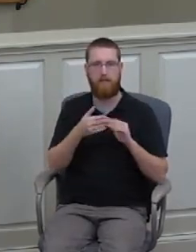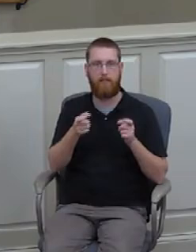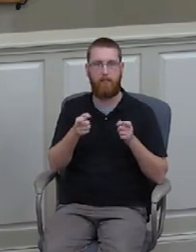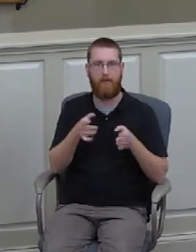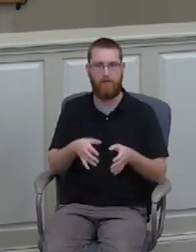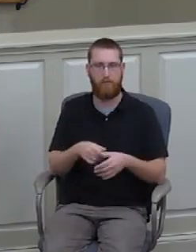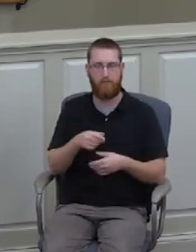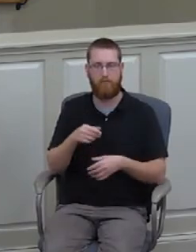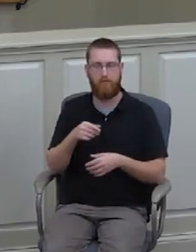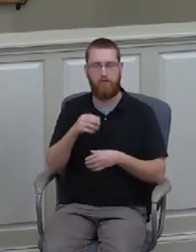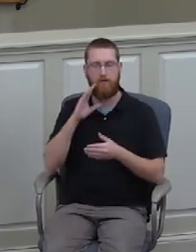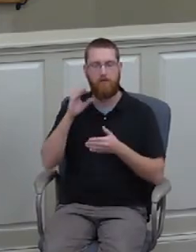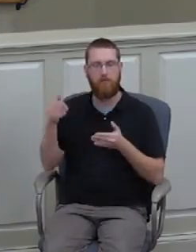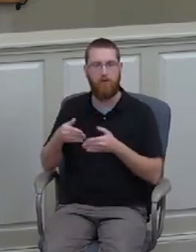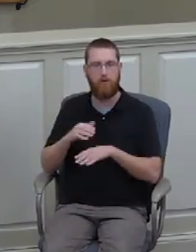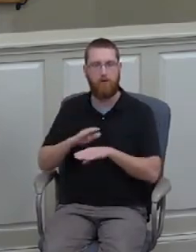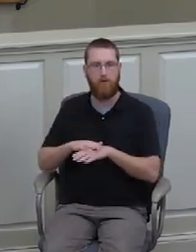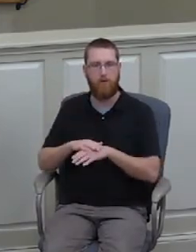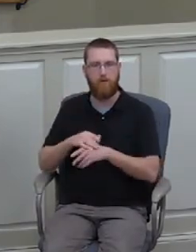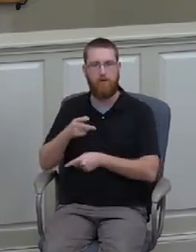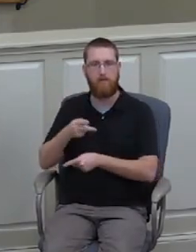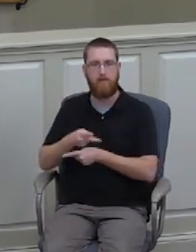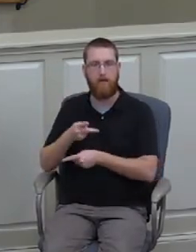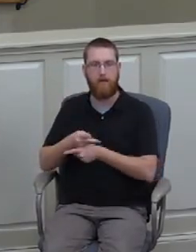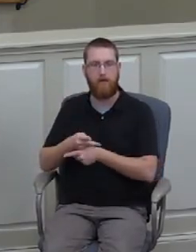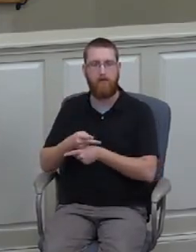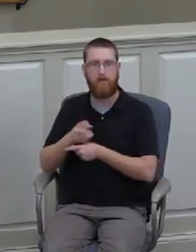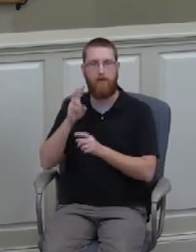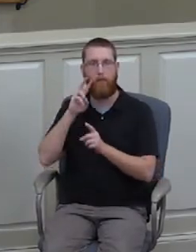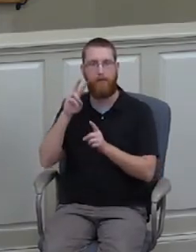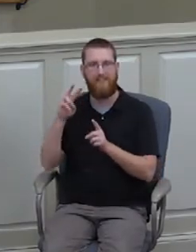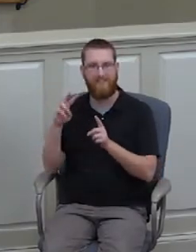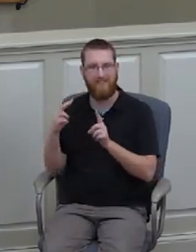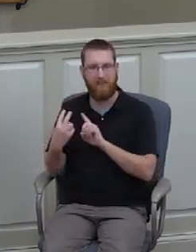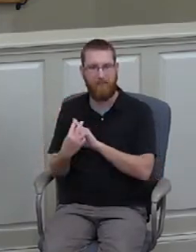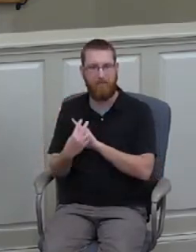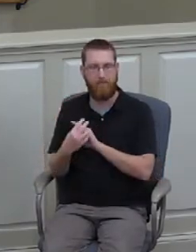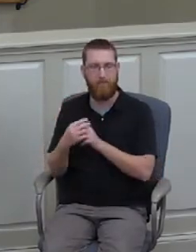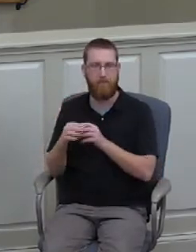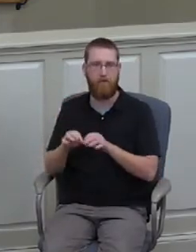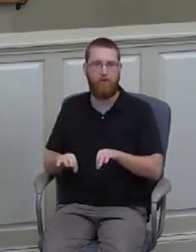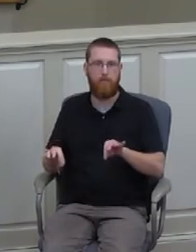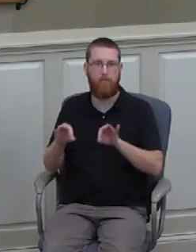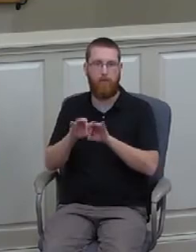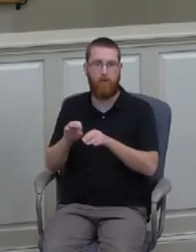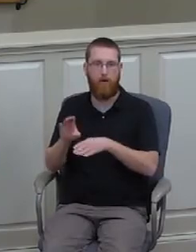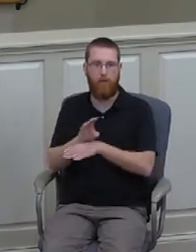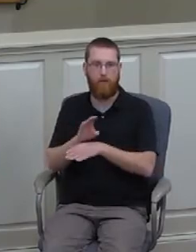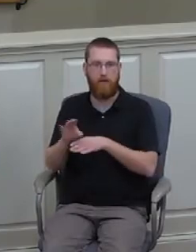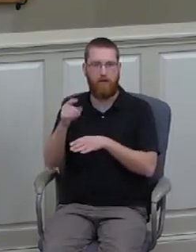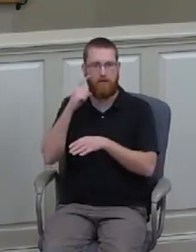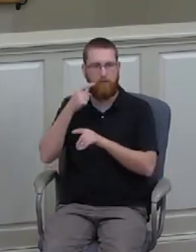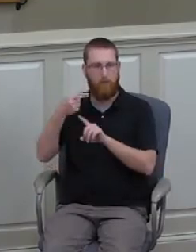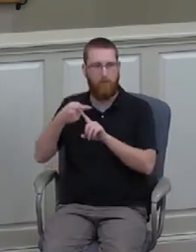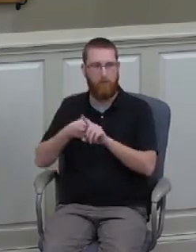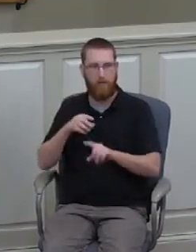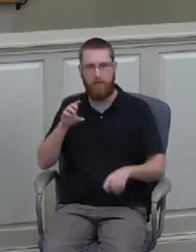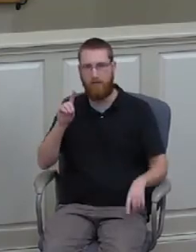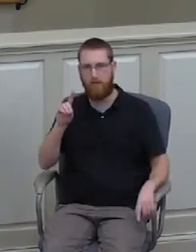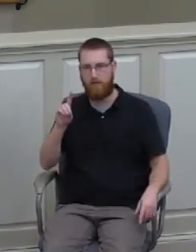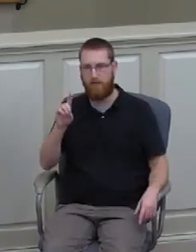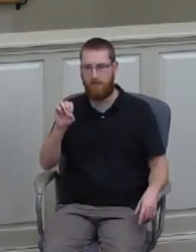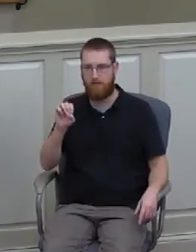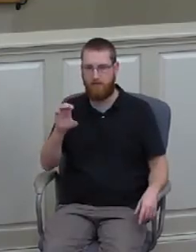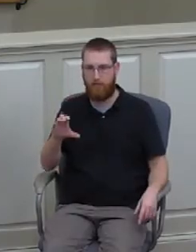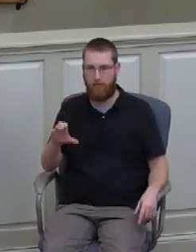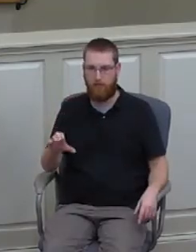care of some perceived very important business in the month of December. Mm-hmm. Right. I